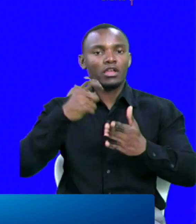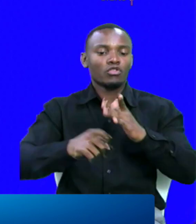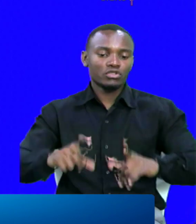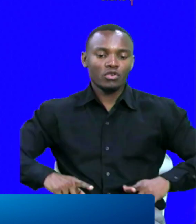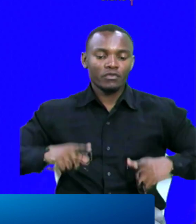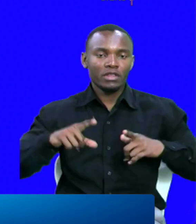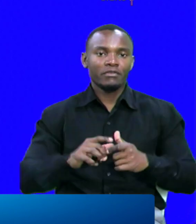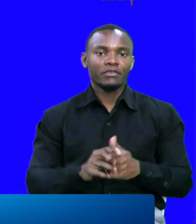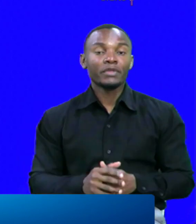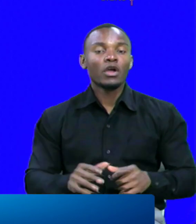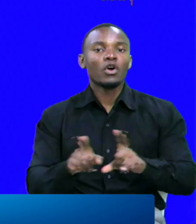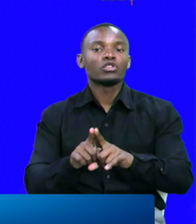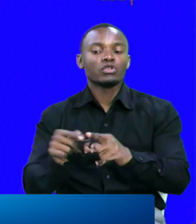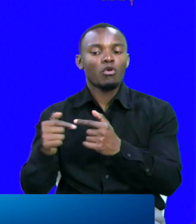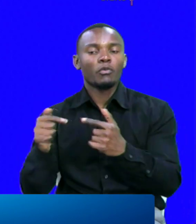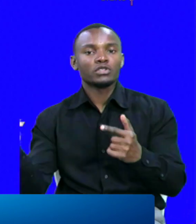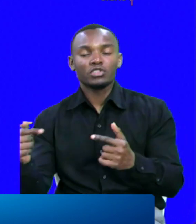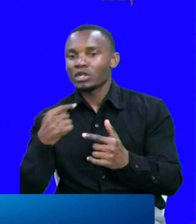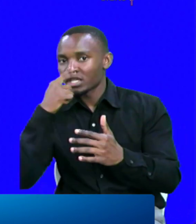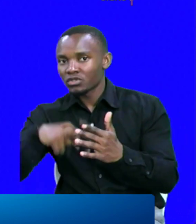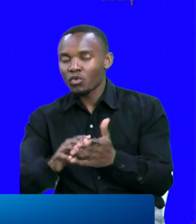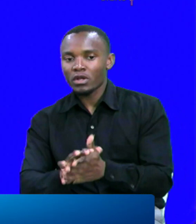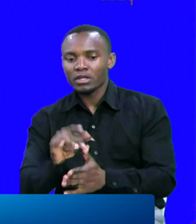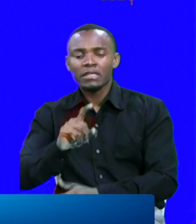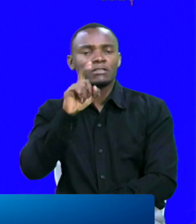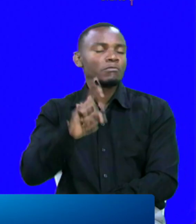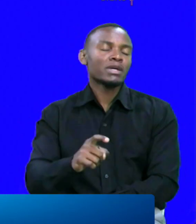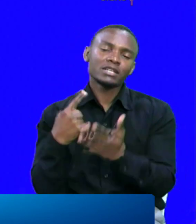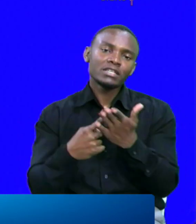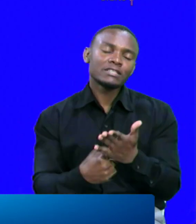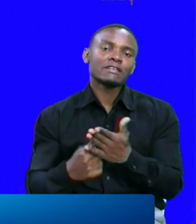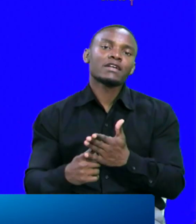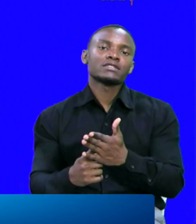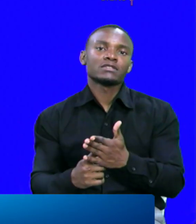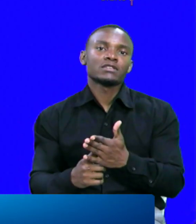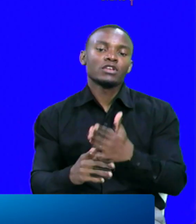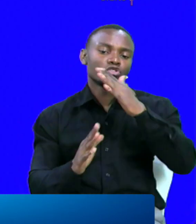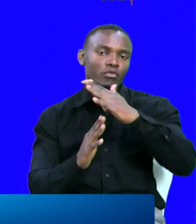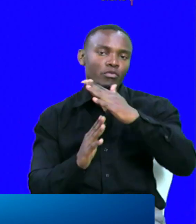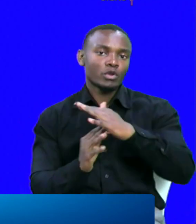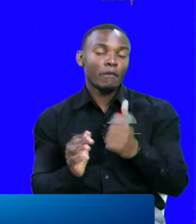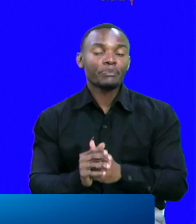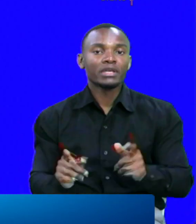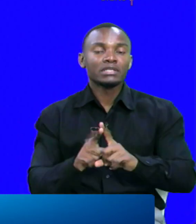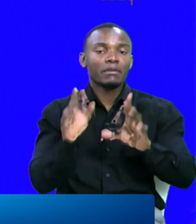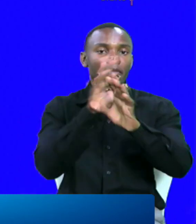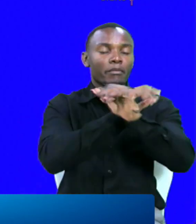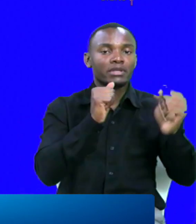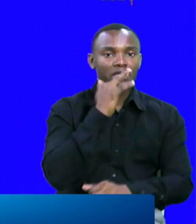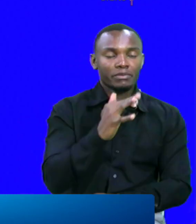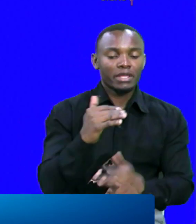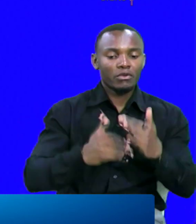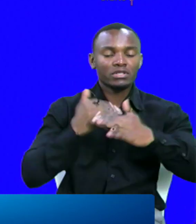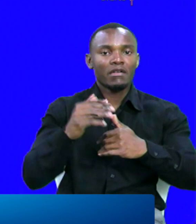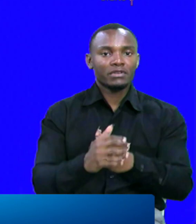cost of living as an issue the opposition maintains must be top in the discussion agenda. Now, the president's